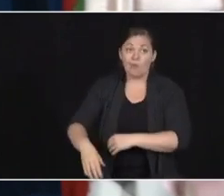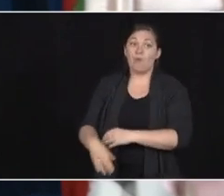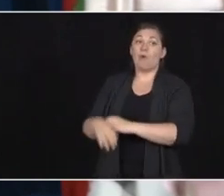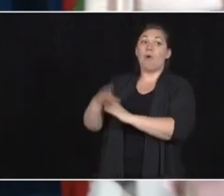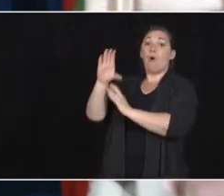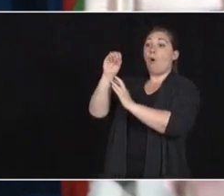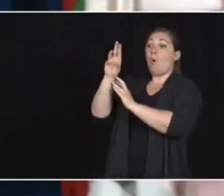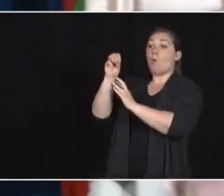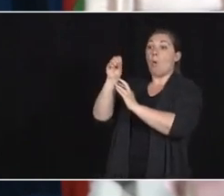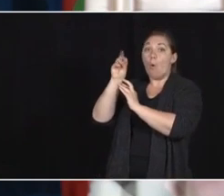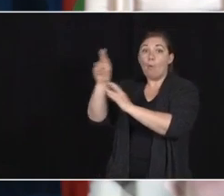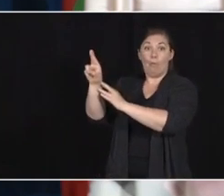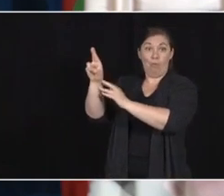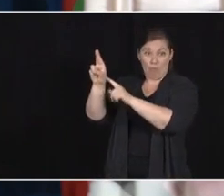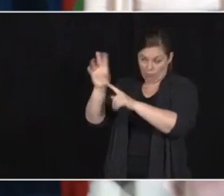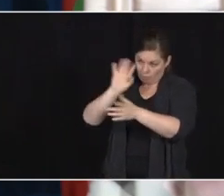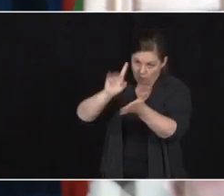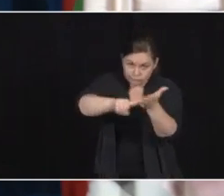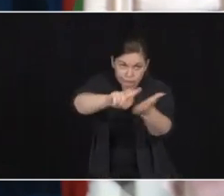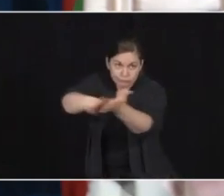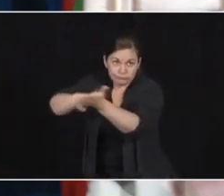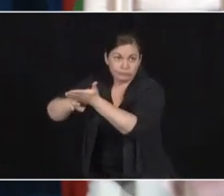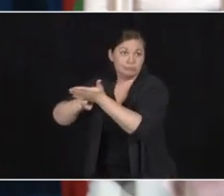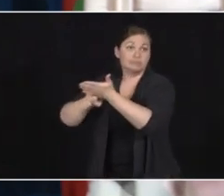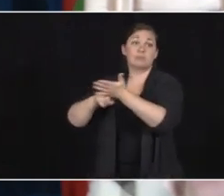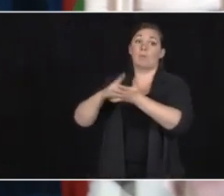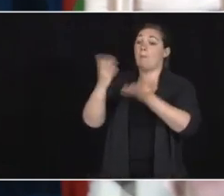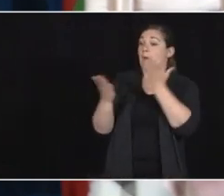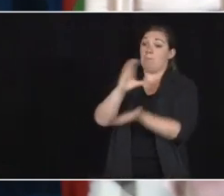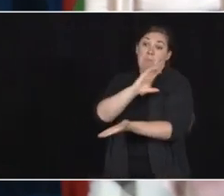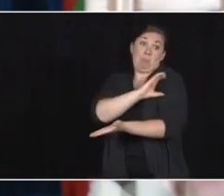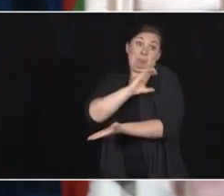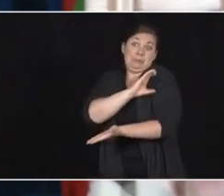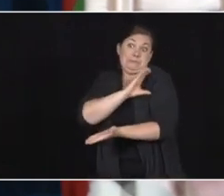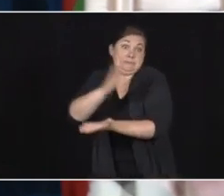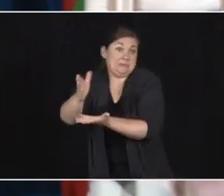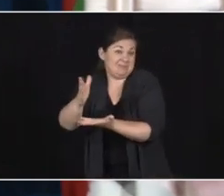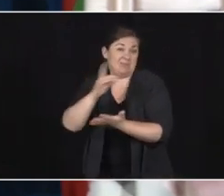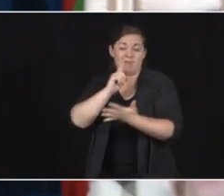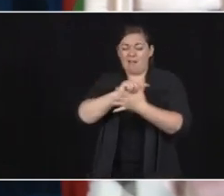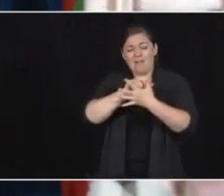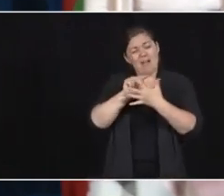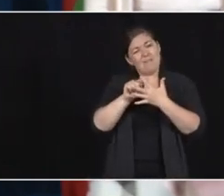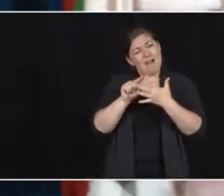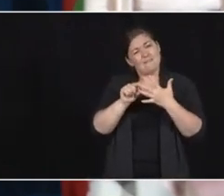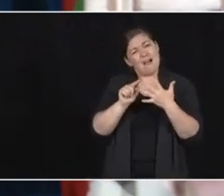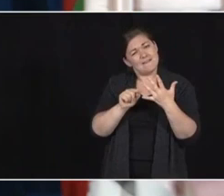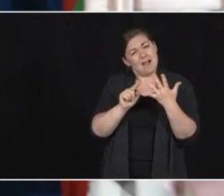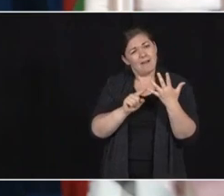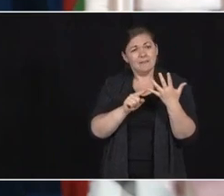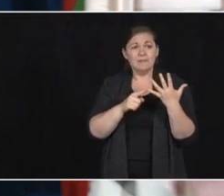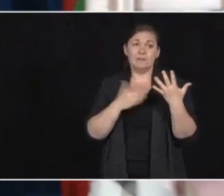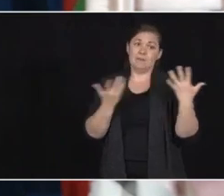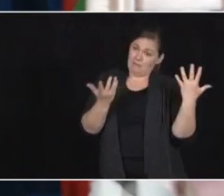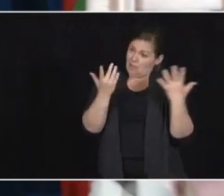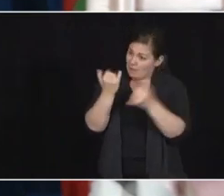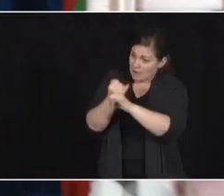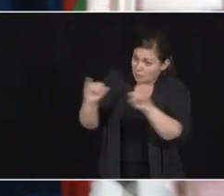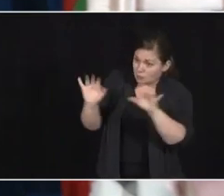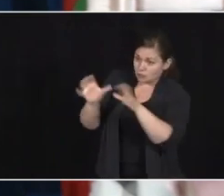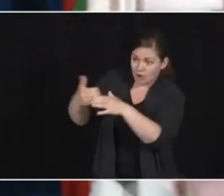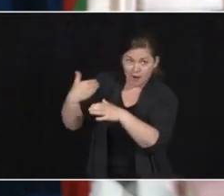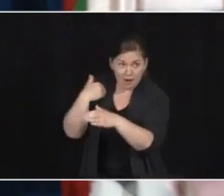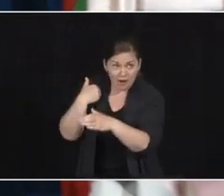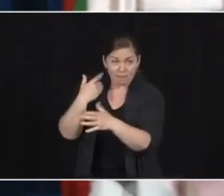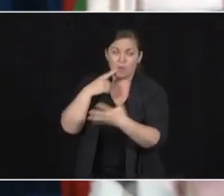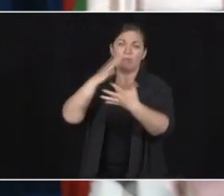believe me, there's going to be no stone unturned. When we have the auditor, we have the coroner, we have the police, we have an independent commission, I'll tell you,